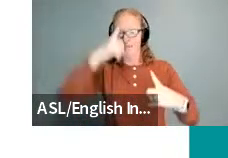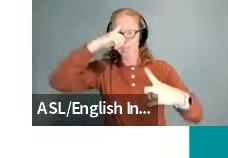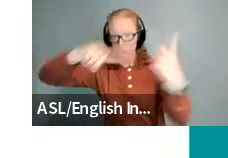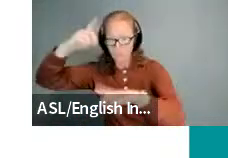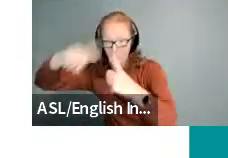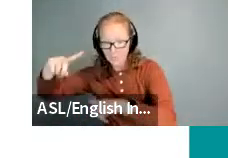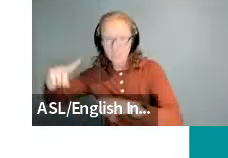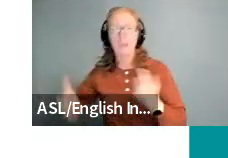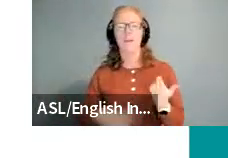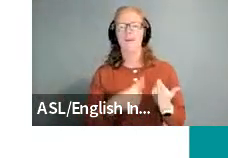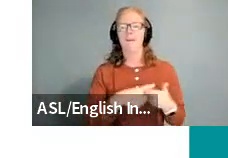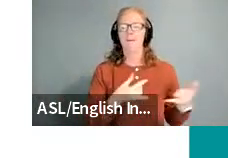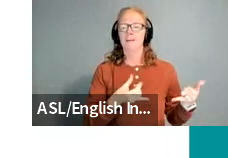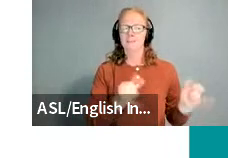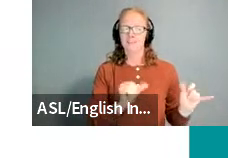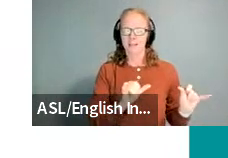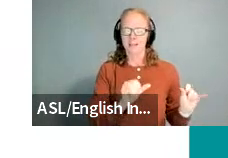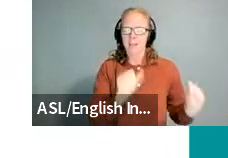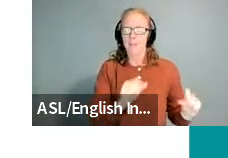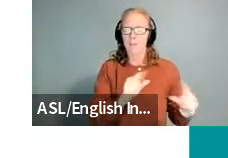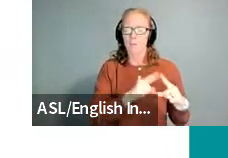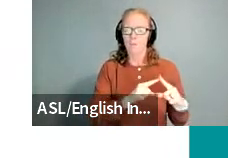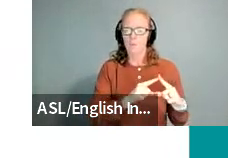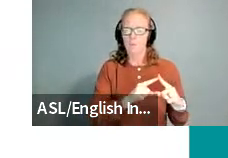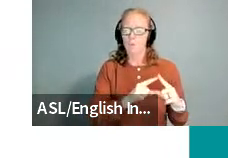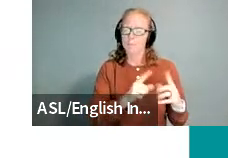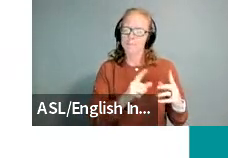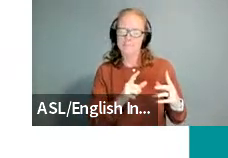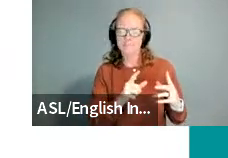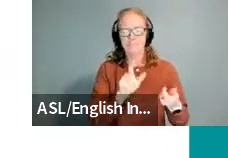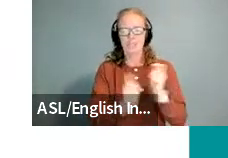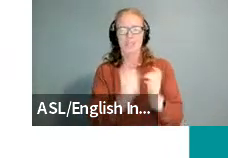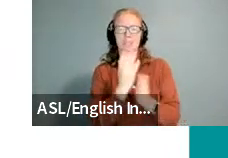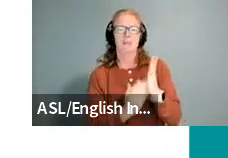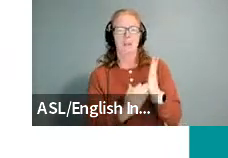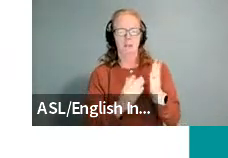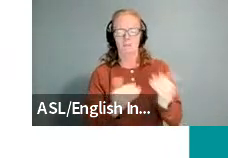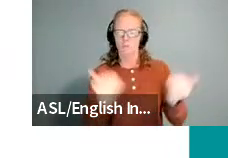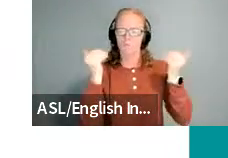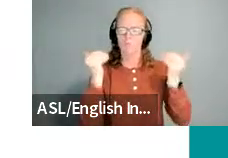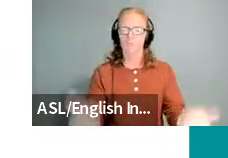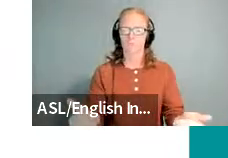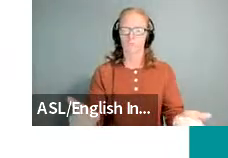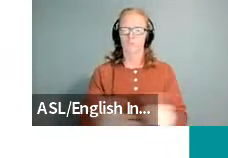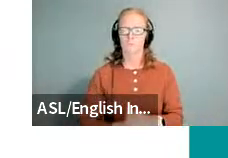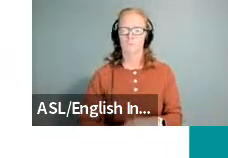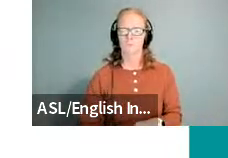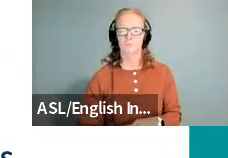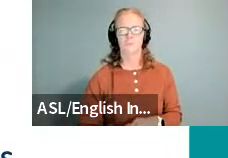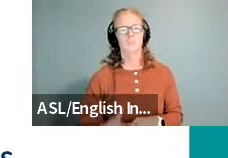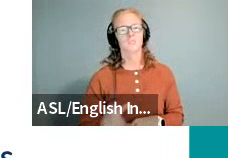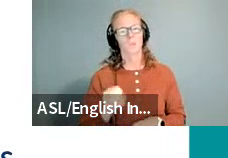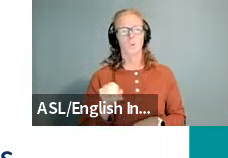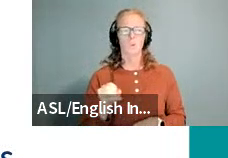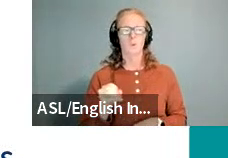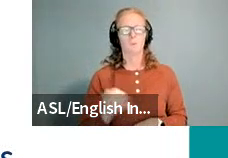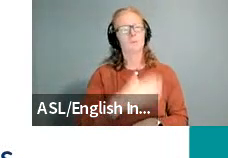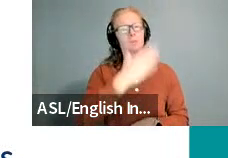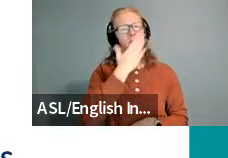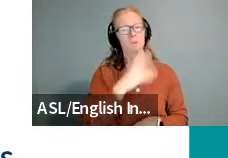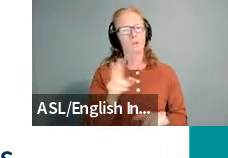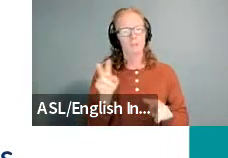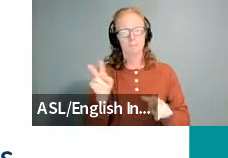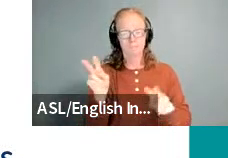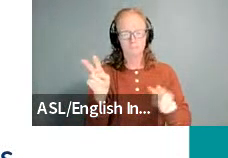to compromise on certain issues to get this whole thing moved forward. So it was a good